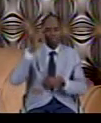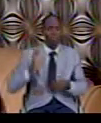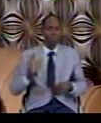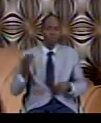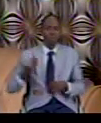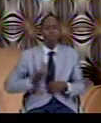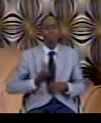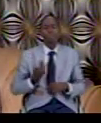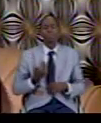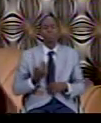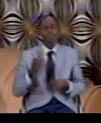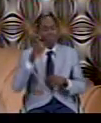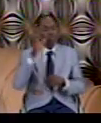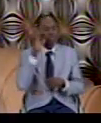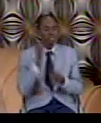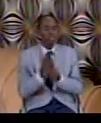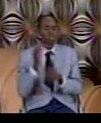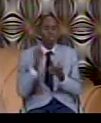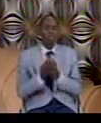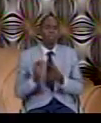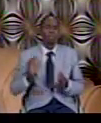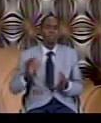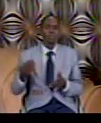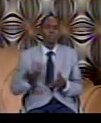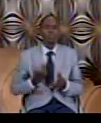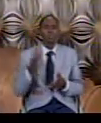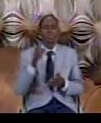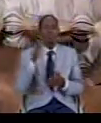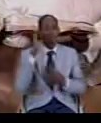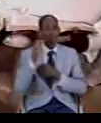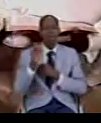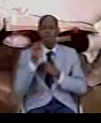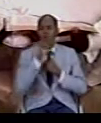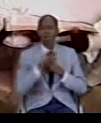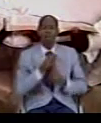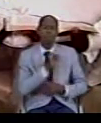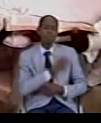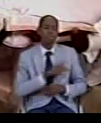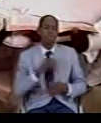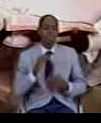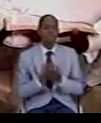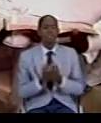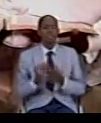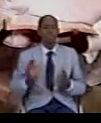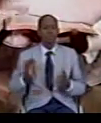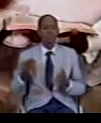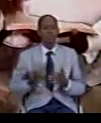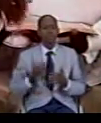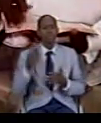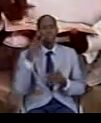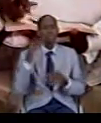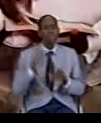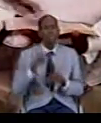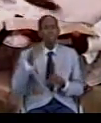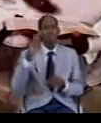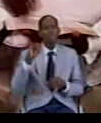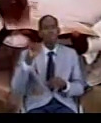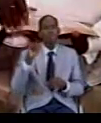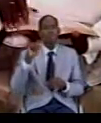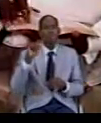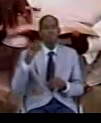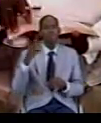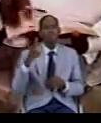You'll keep that soul. Amen. You appreciate that soul. Amen. Look at Matthew chapter 10,